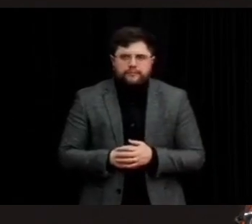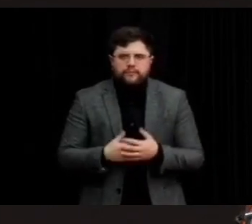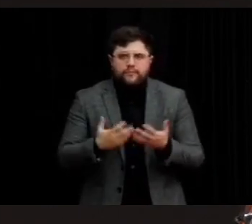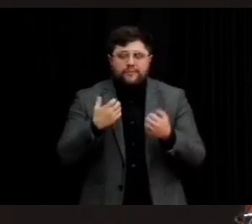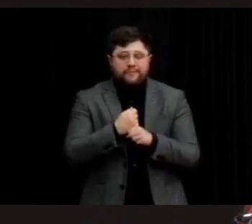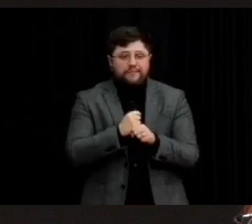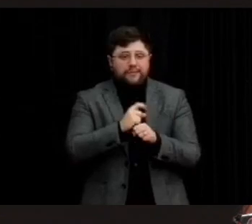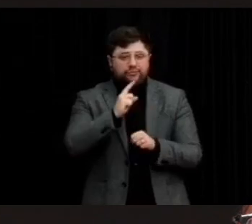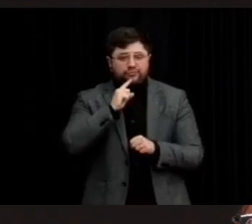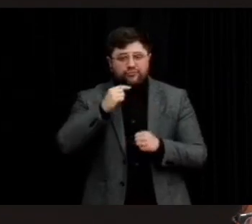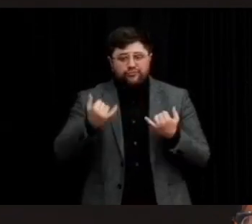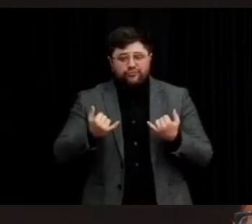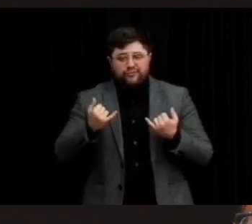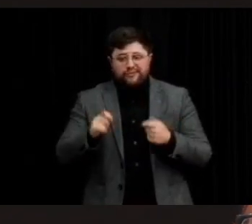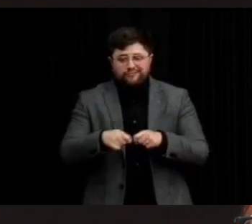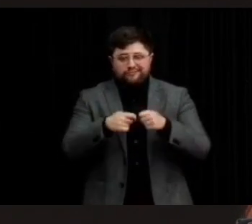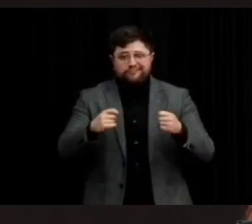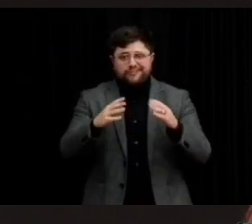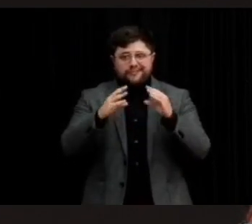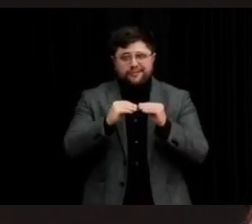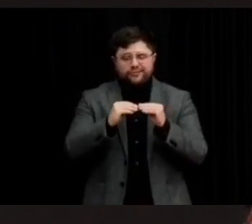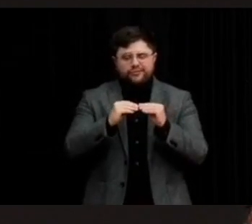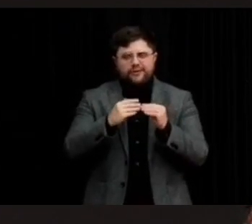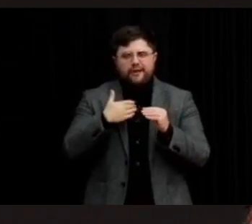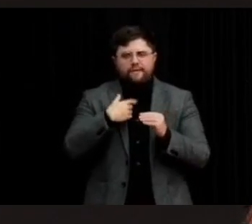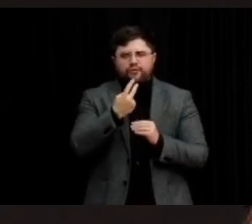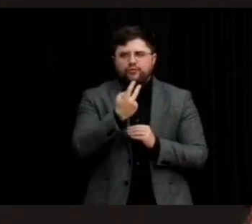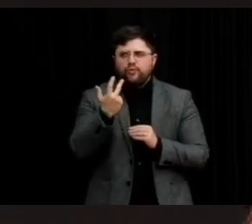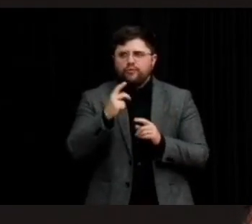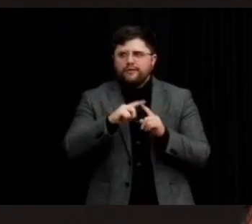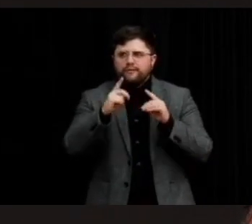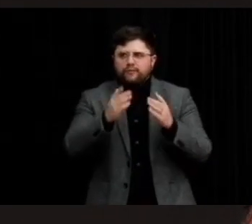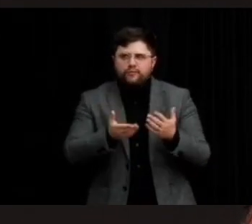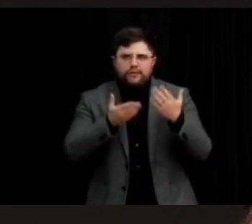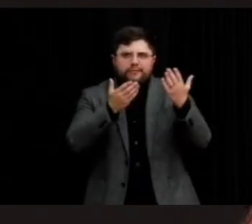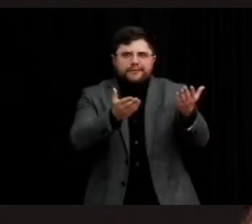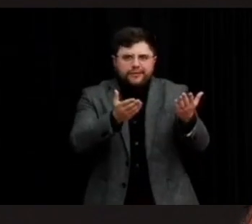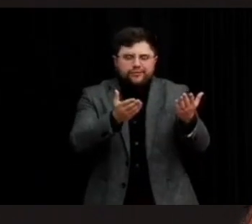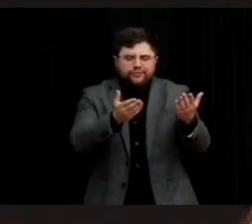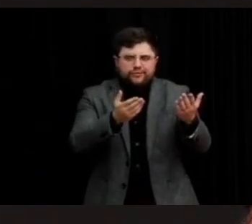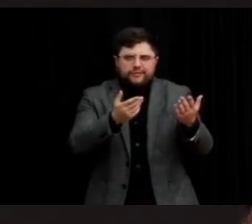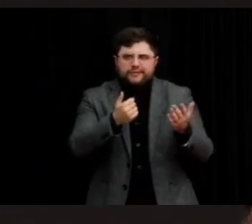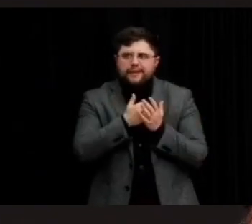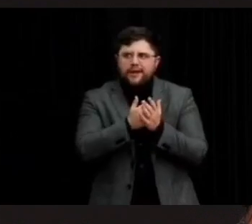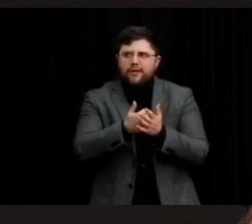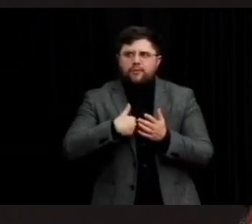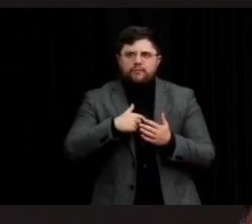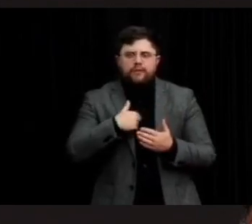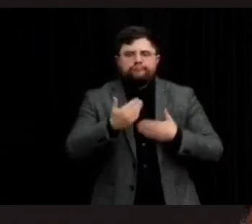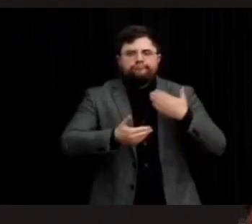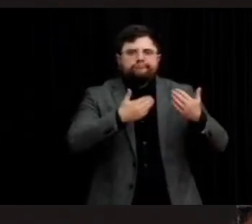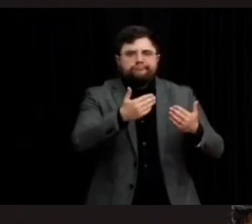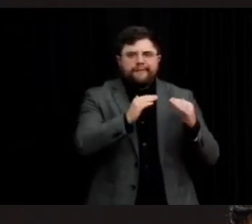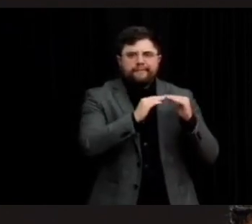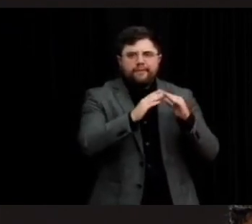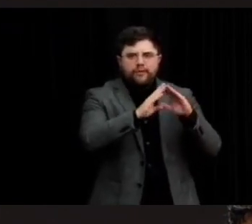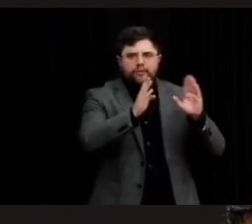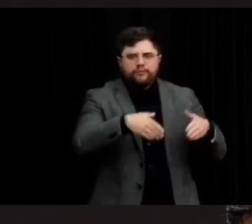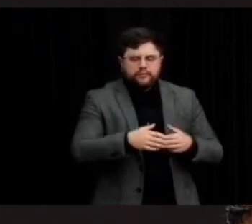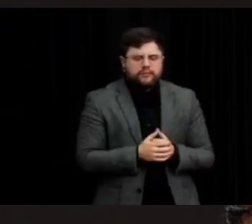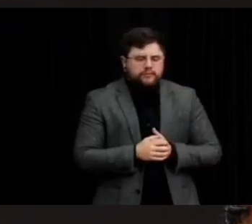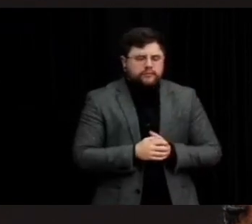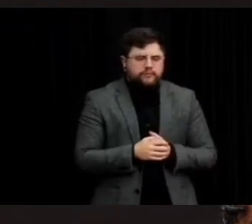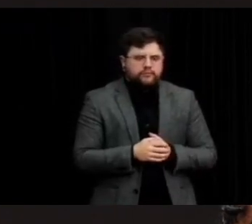end this session with 2 or 3 specific policy recommendations for moving fair housing forward. We